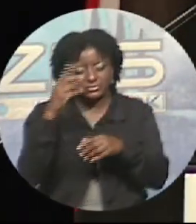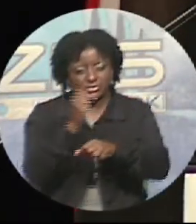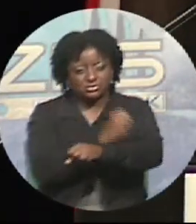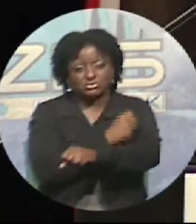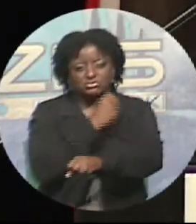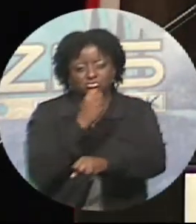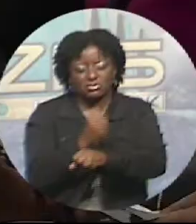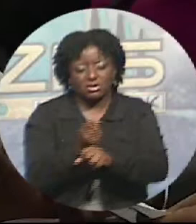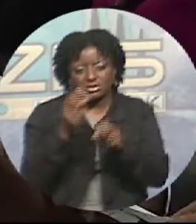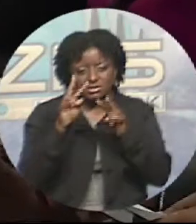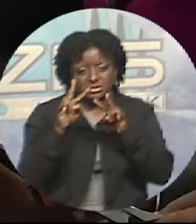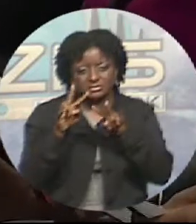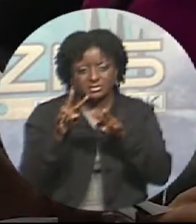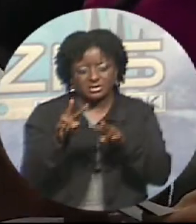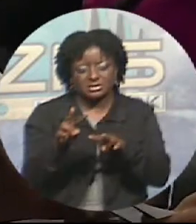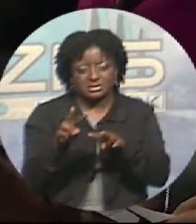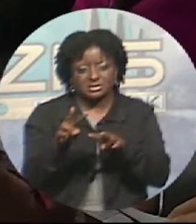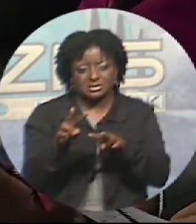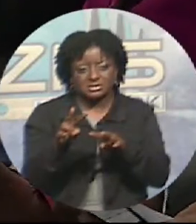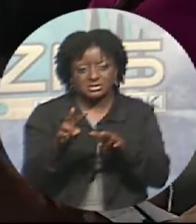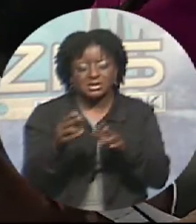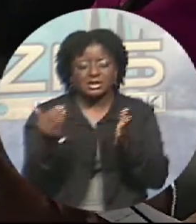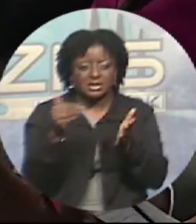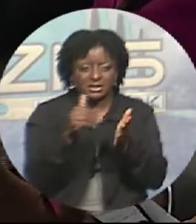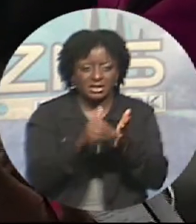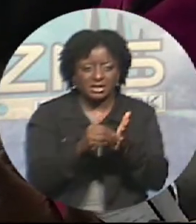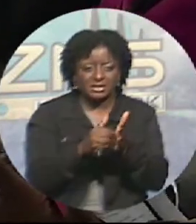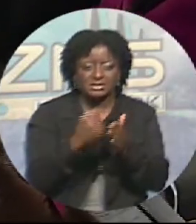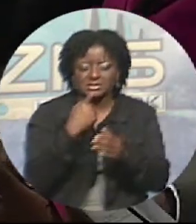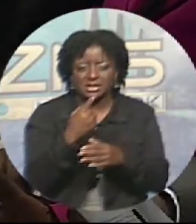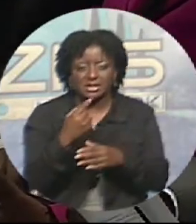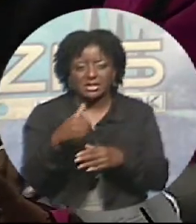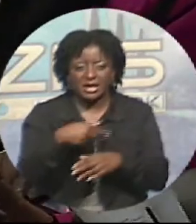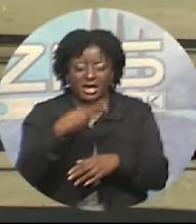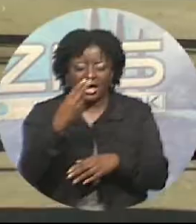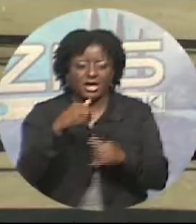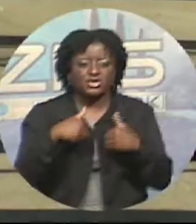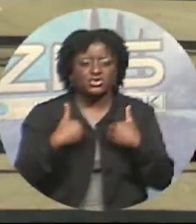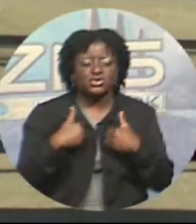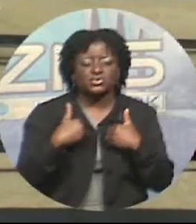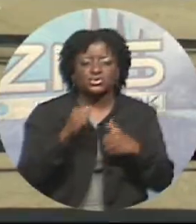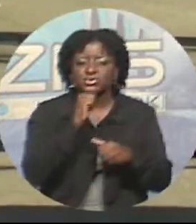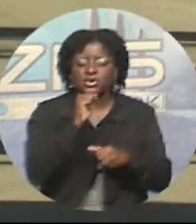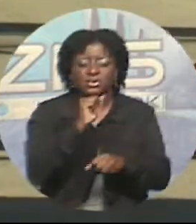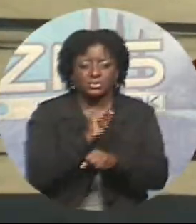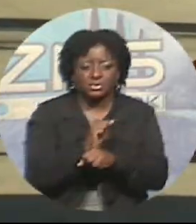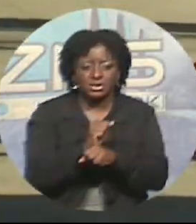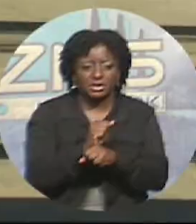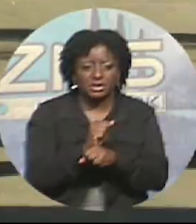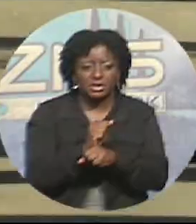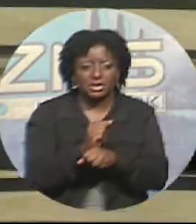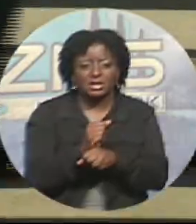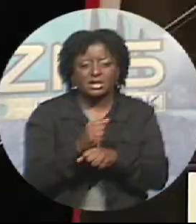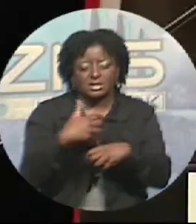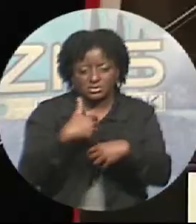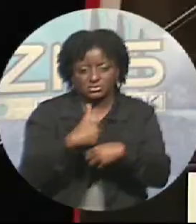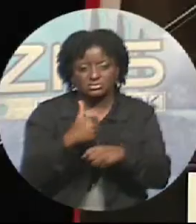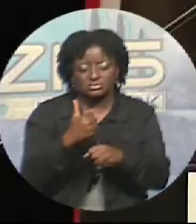to be instituted. Once again, he reiterated that high youth unemployment in the region is a breeding ground for increased